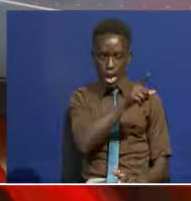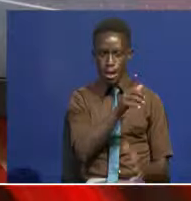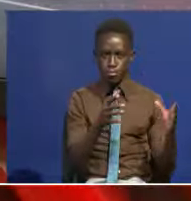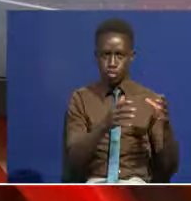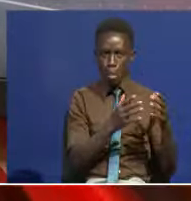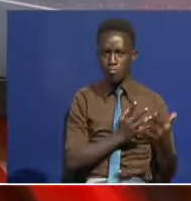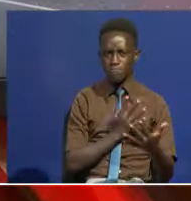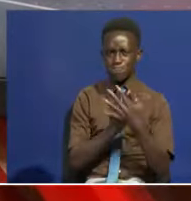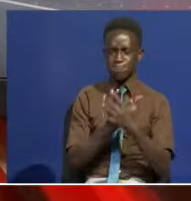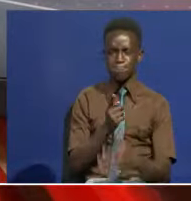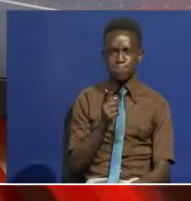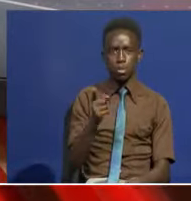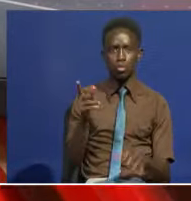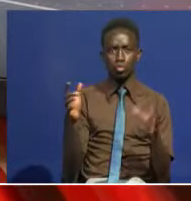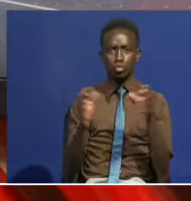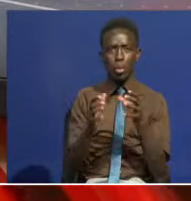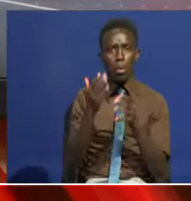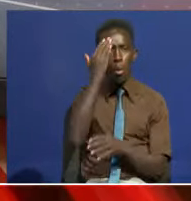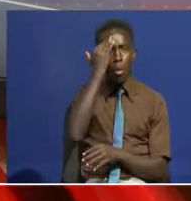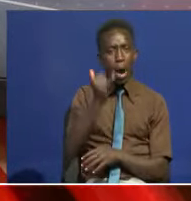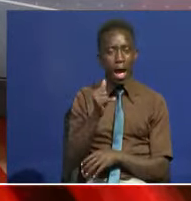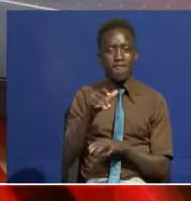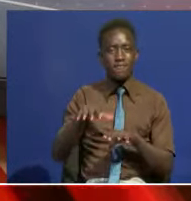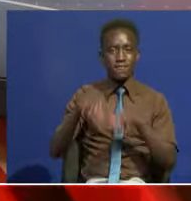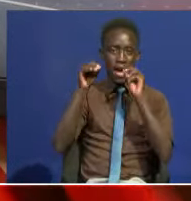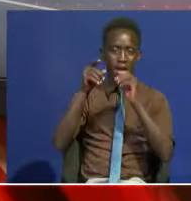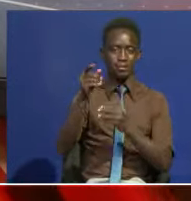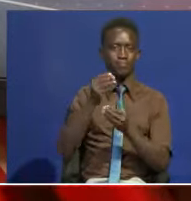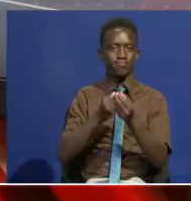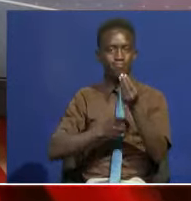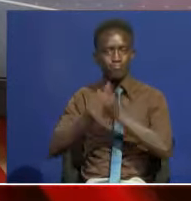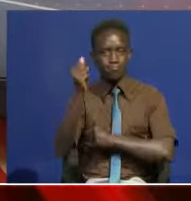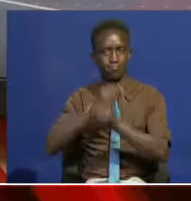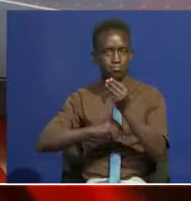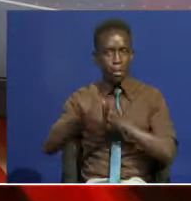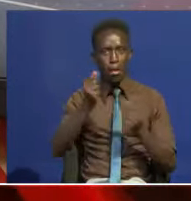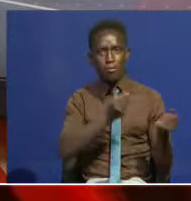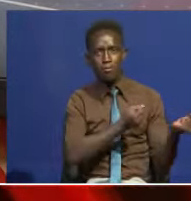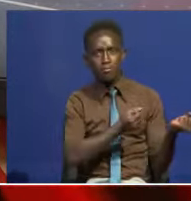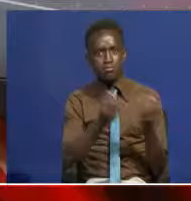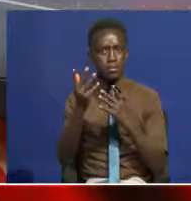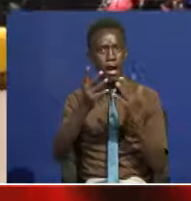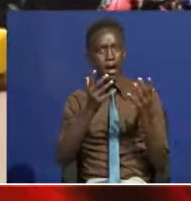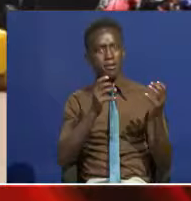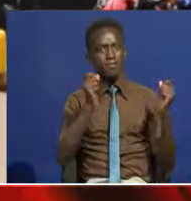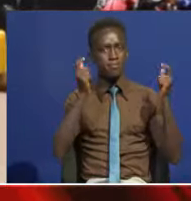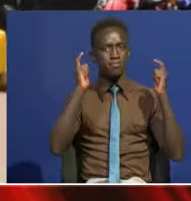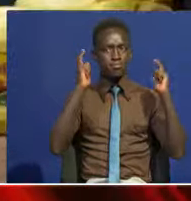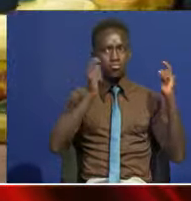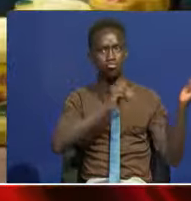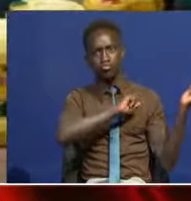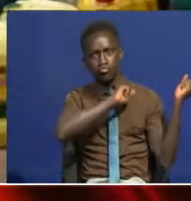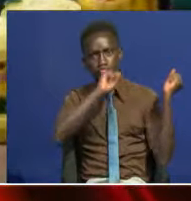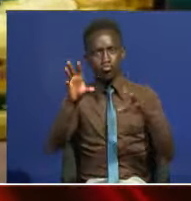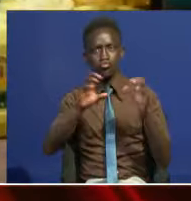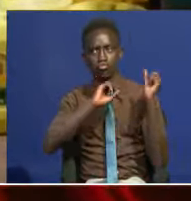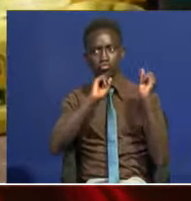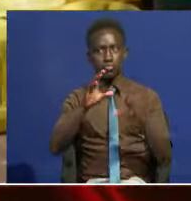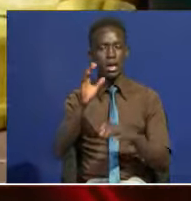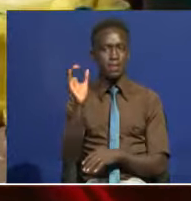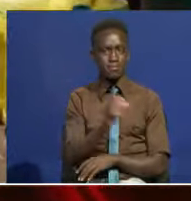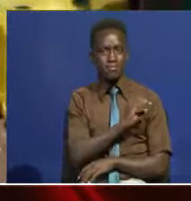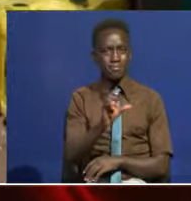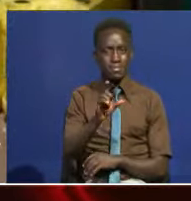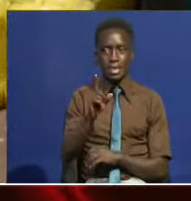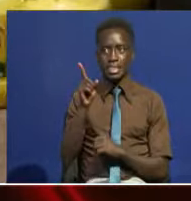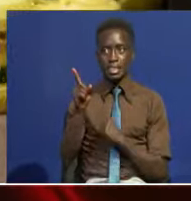the selling and transporting of illicit brew. Kiambu County Police Commander Michael Mushiri says